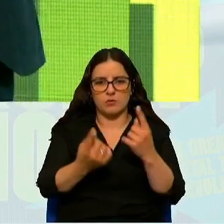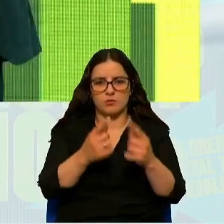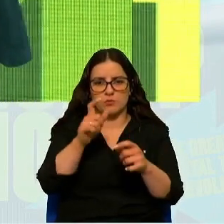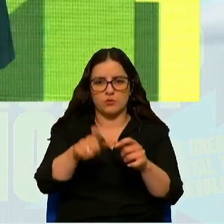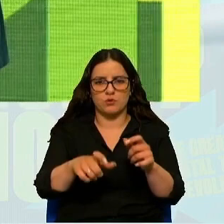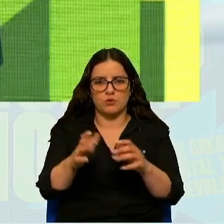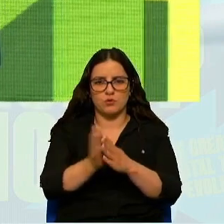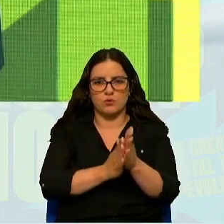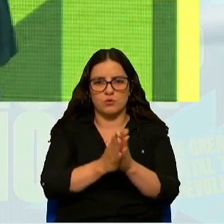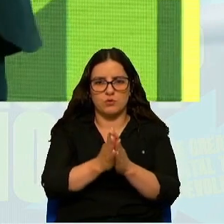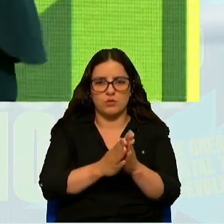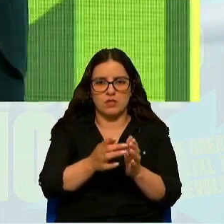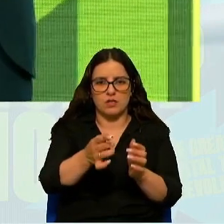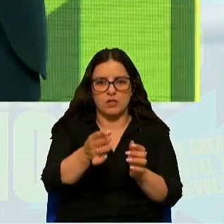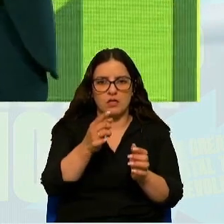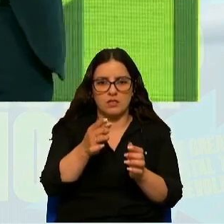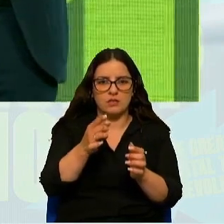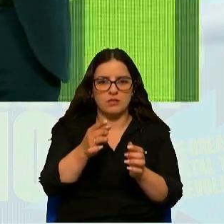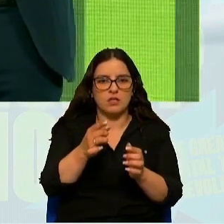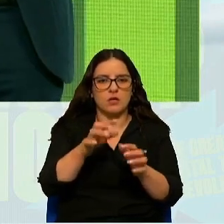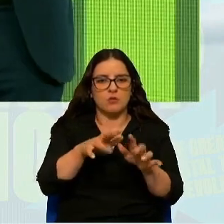probably used